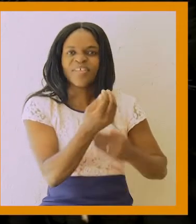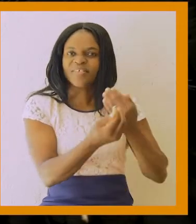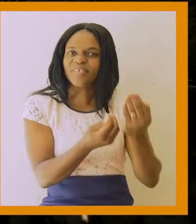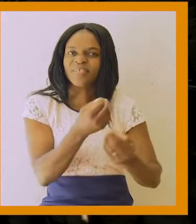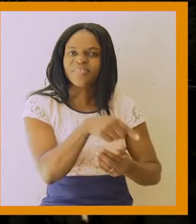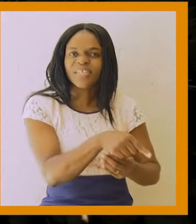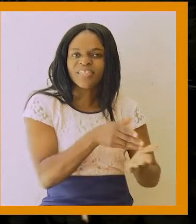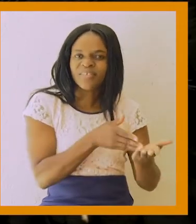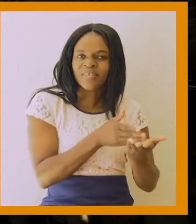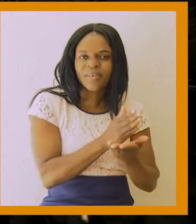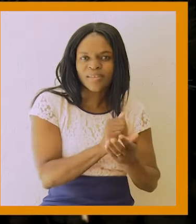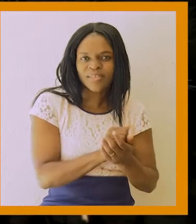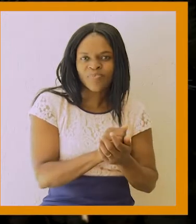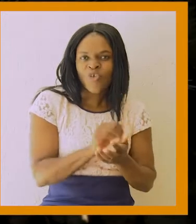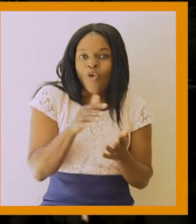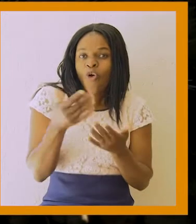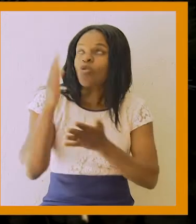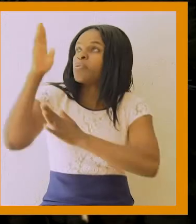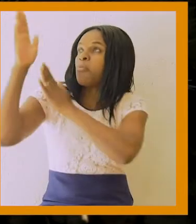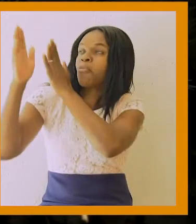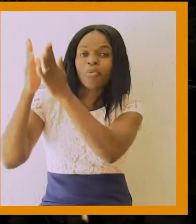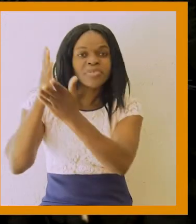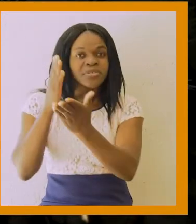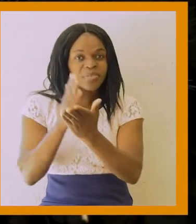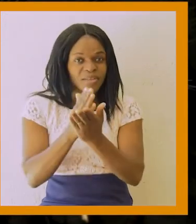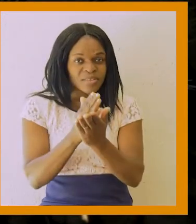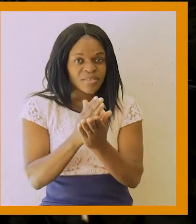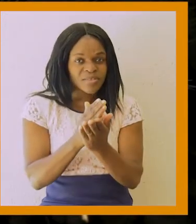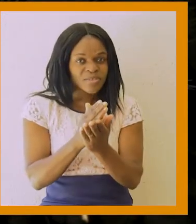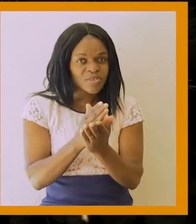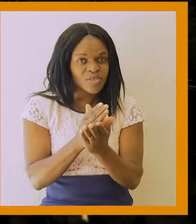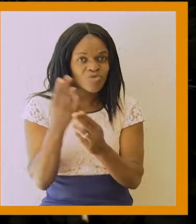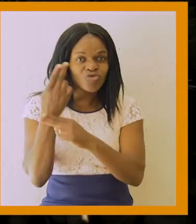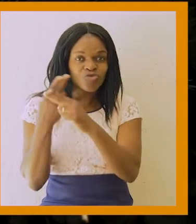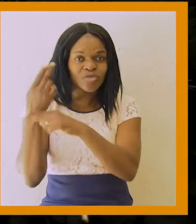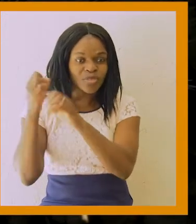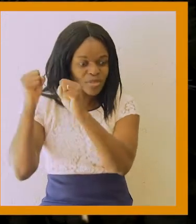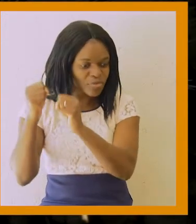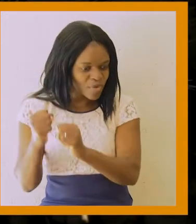And furthermore, they can choose to exploit them or use them to